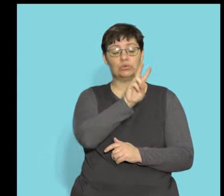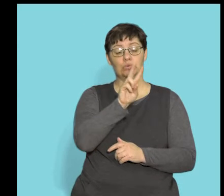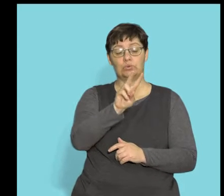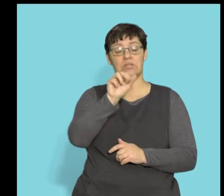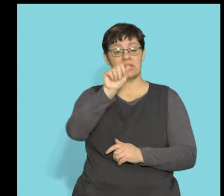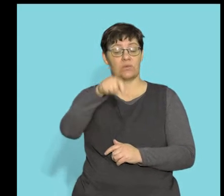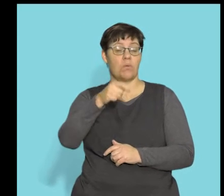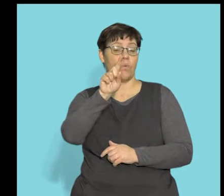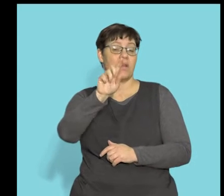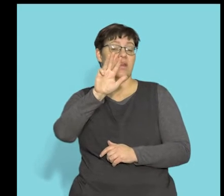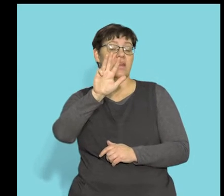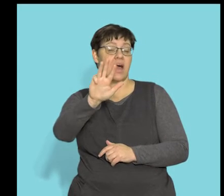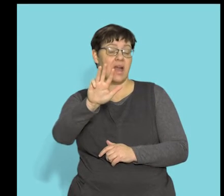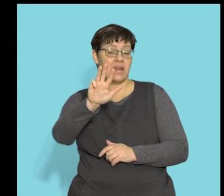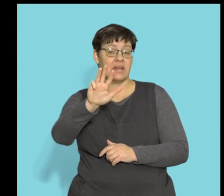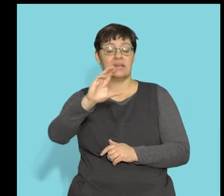going to be